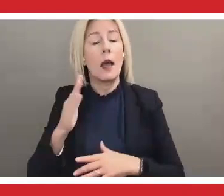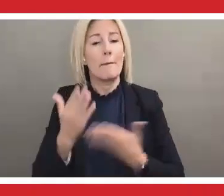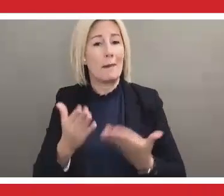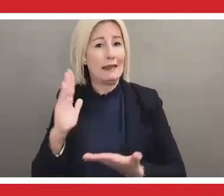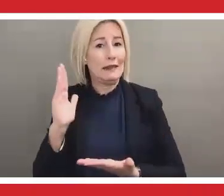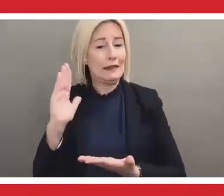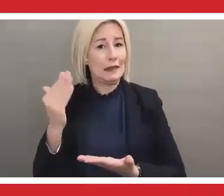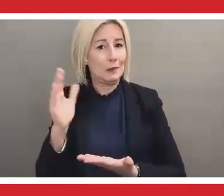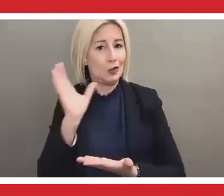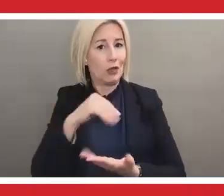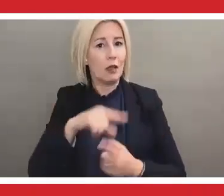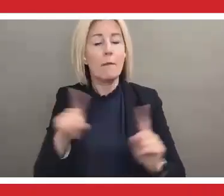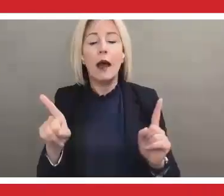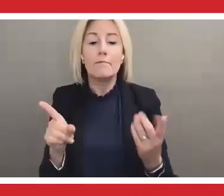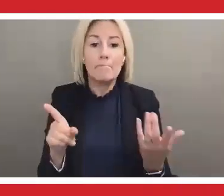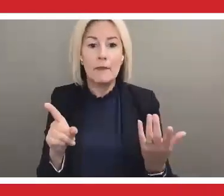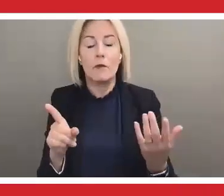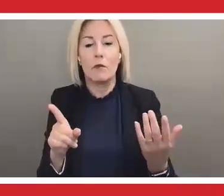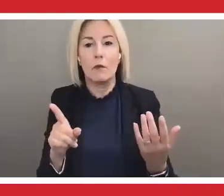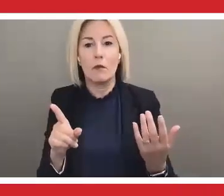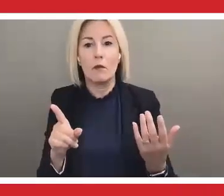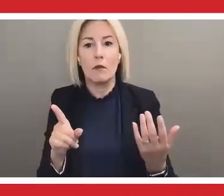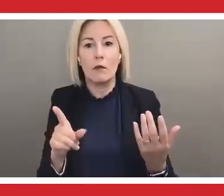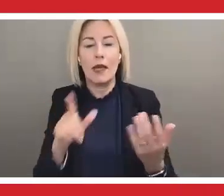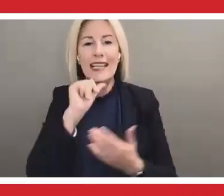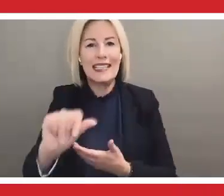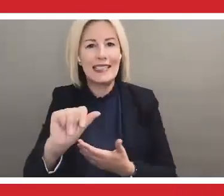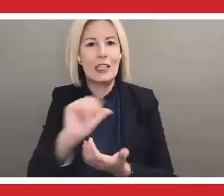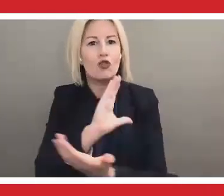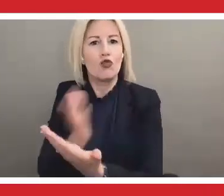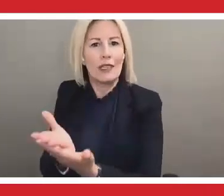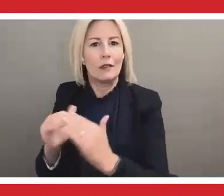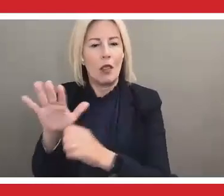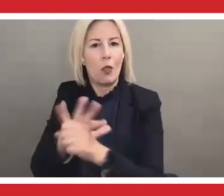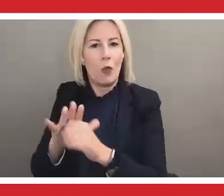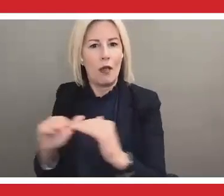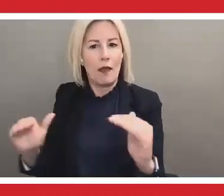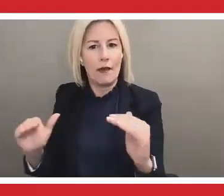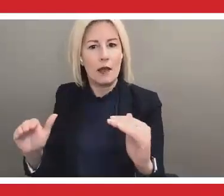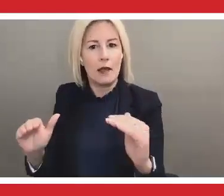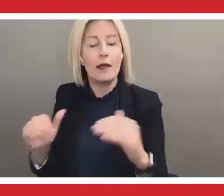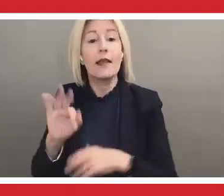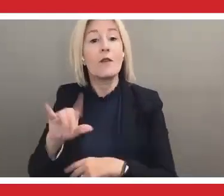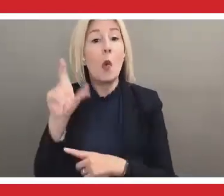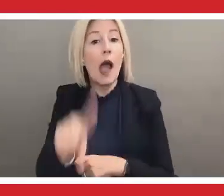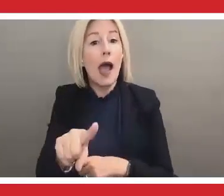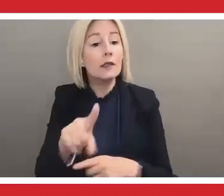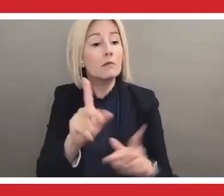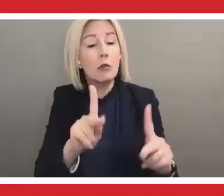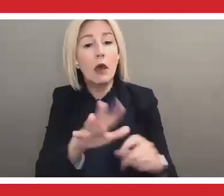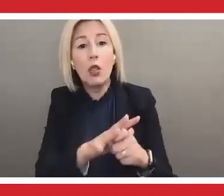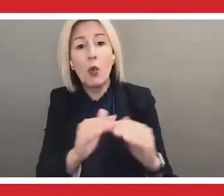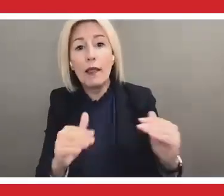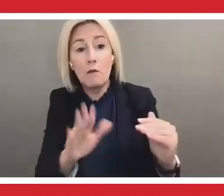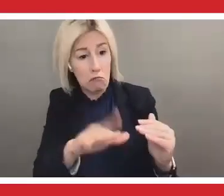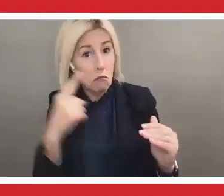does not reach the local level. If you question people that is working at the local level, if they heard, for